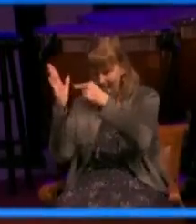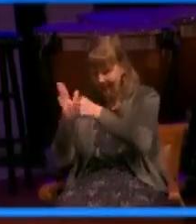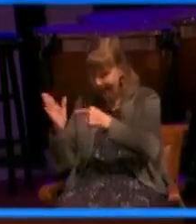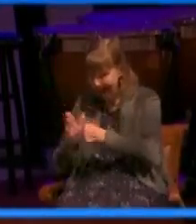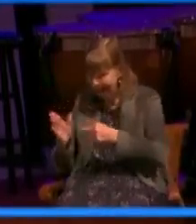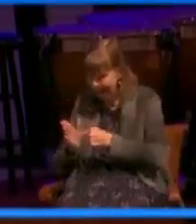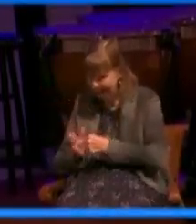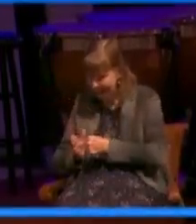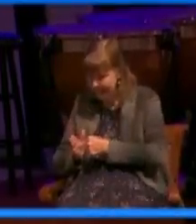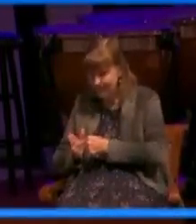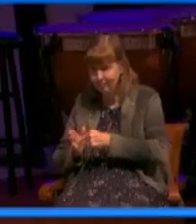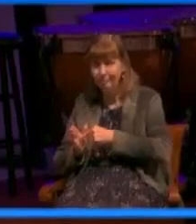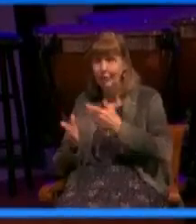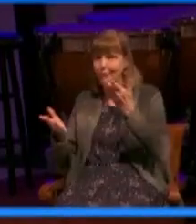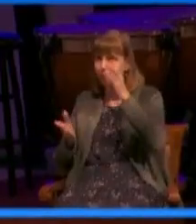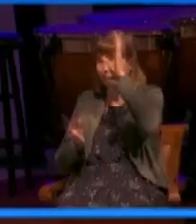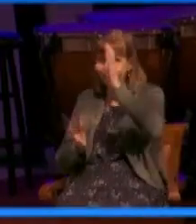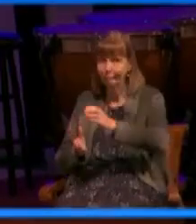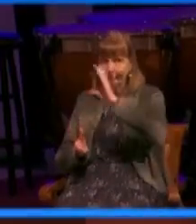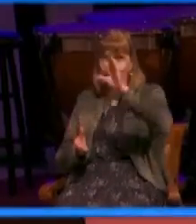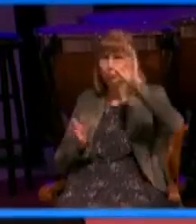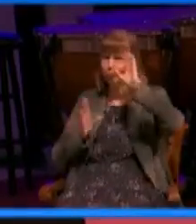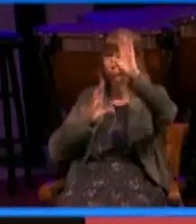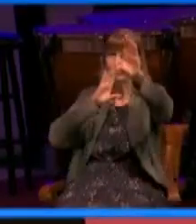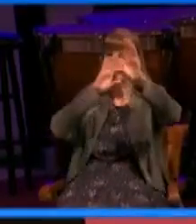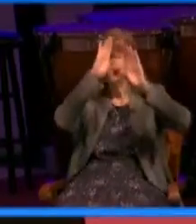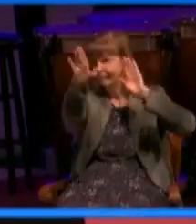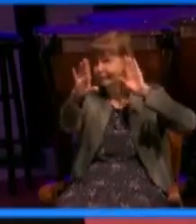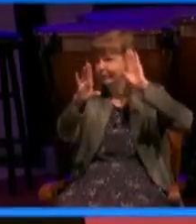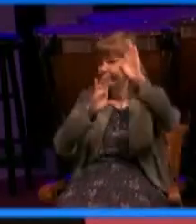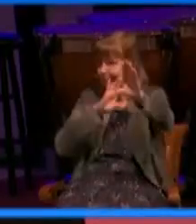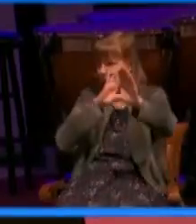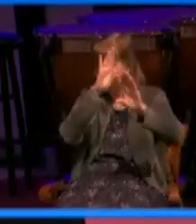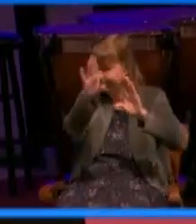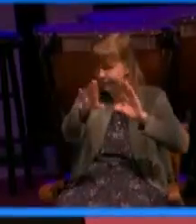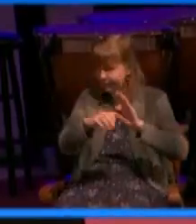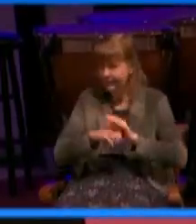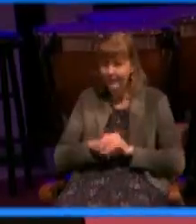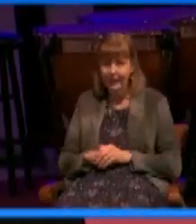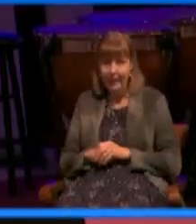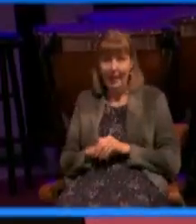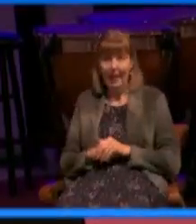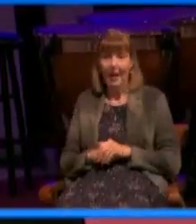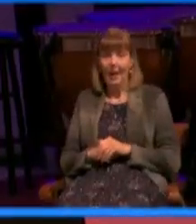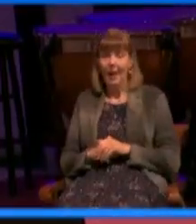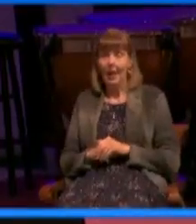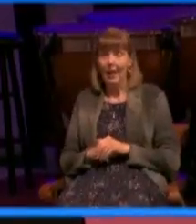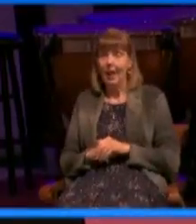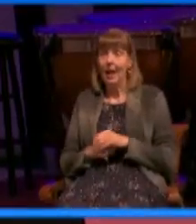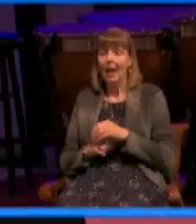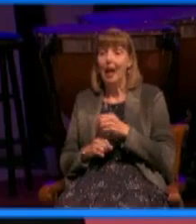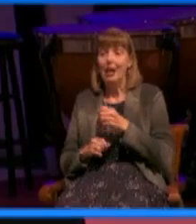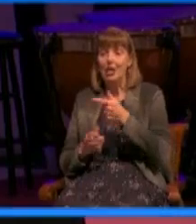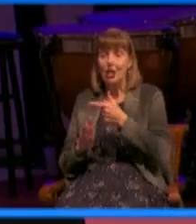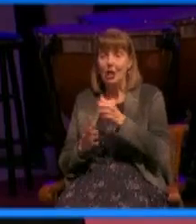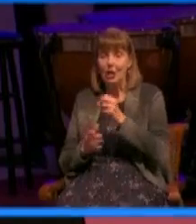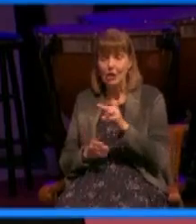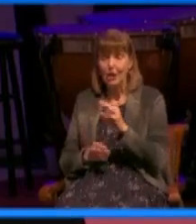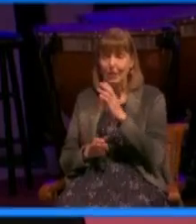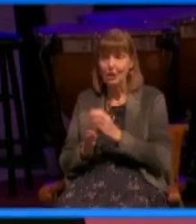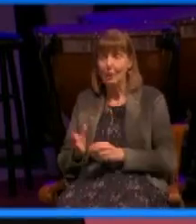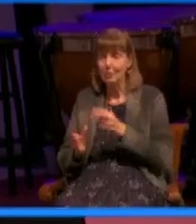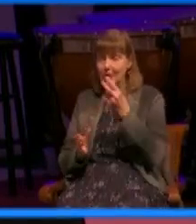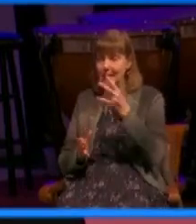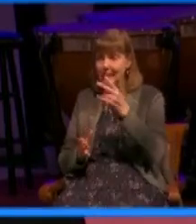literally takes the writing of God in Genesis chapter 17, and he says God first gave circumcision to the males as